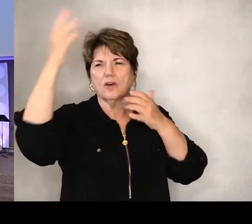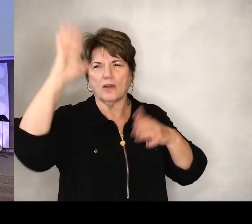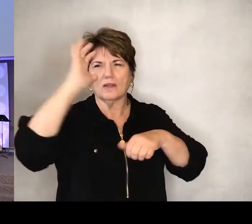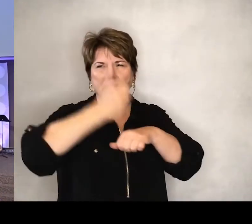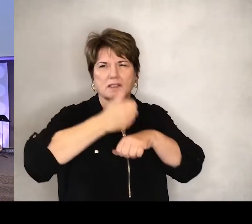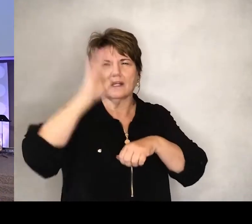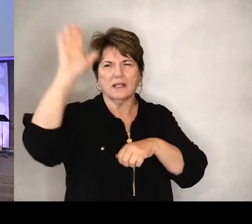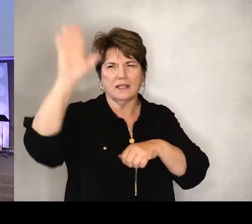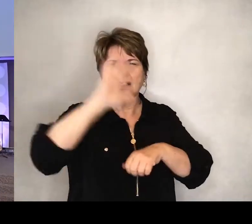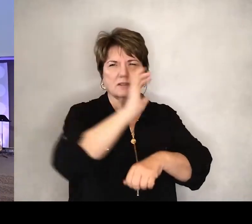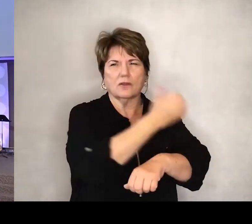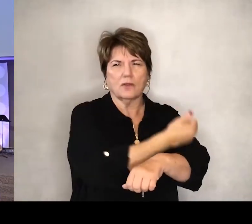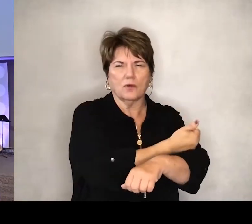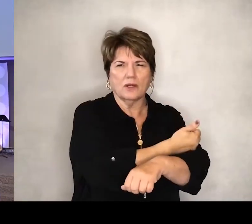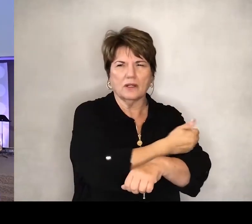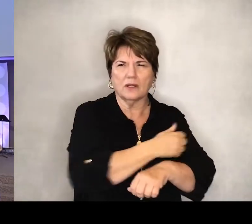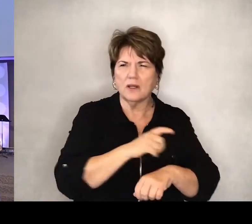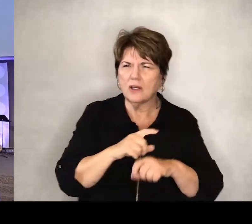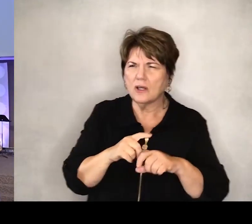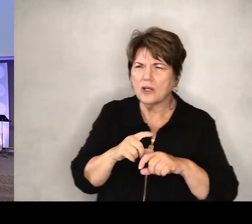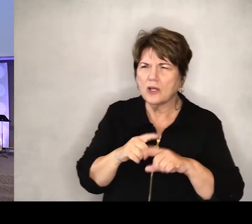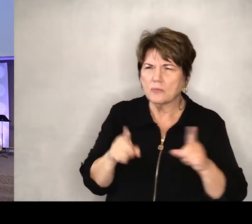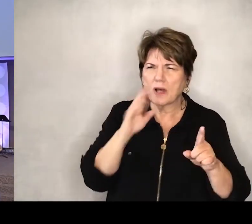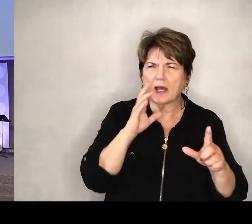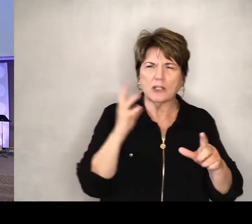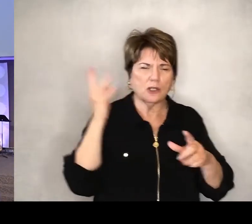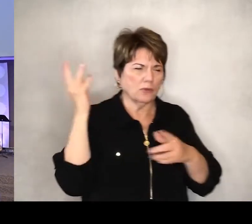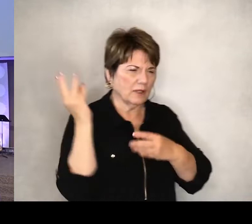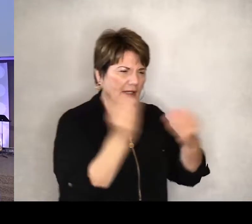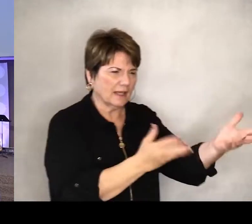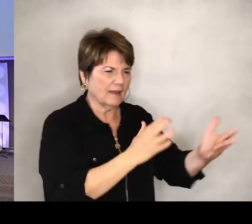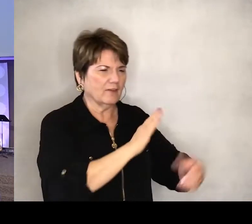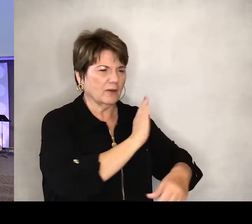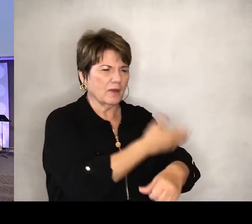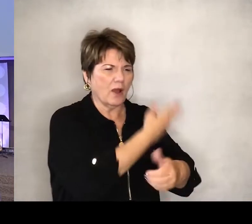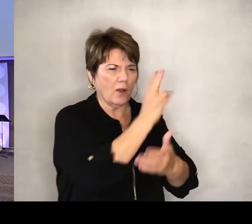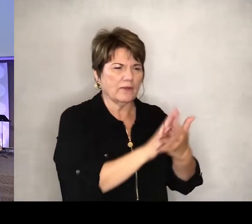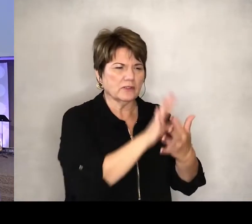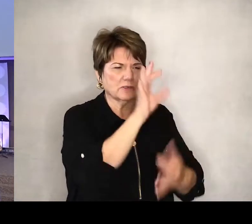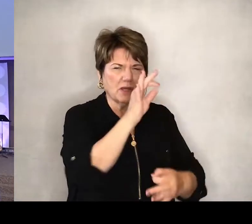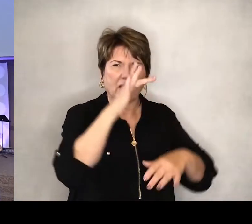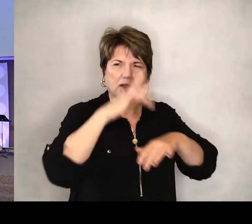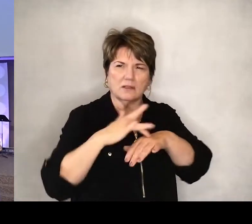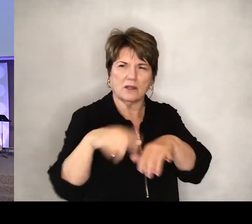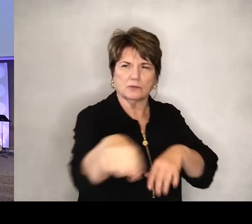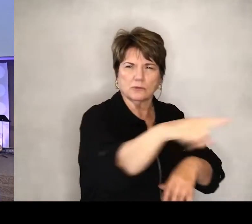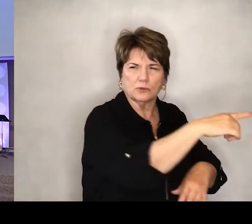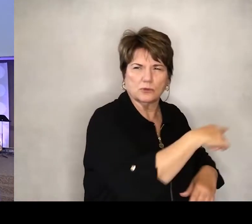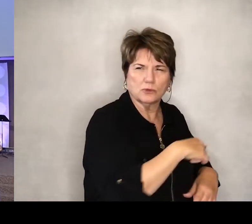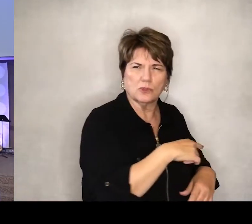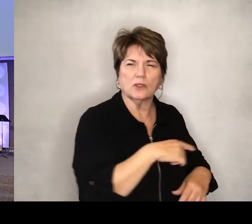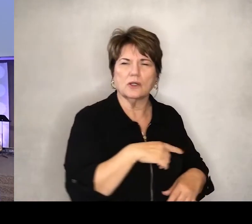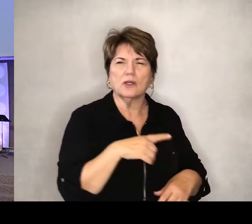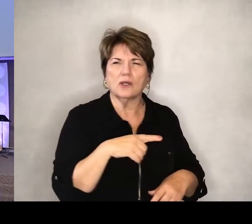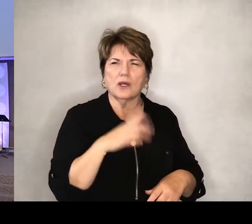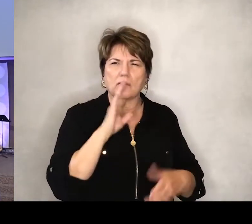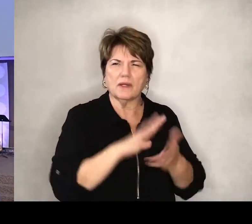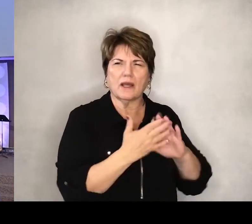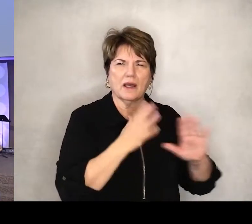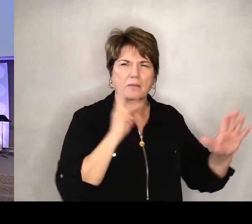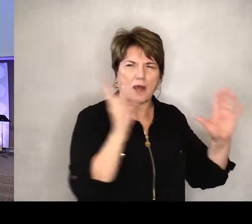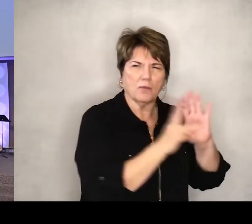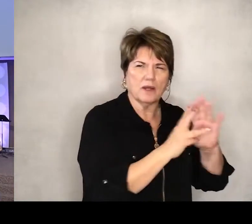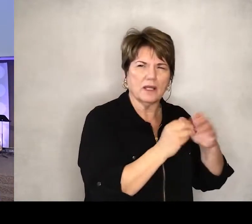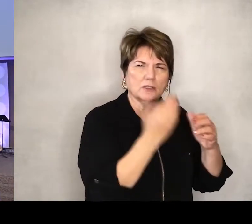his own authority, but you will receive power when the Holy Spirit comes on you, and you will be my witnesses